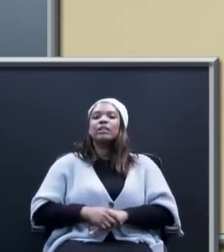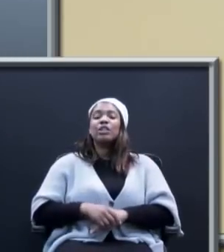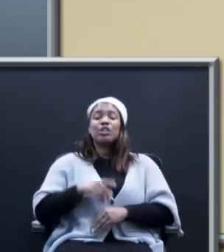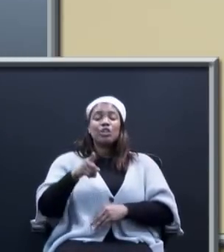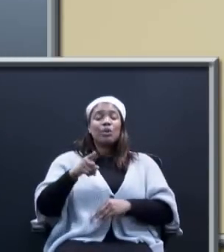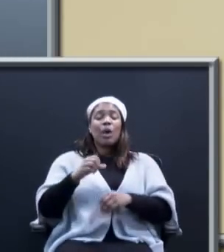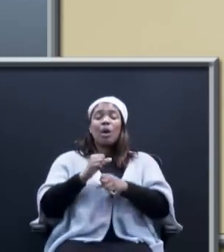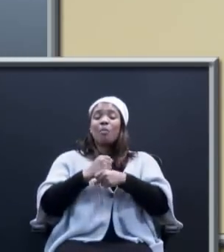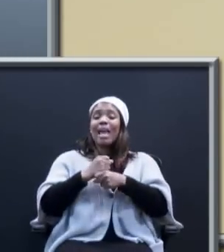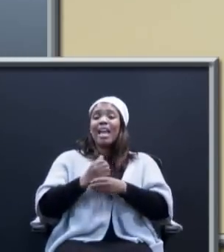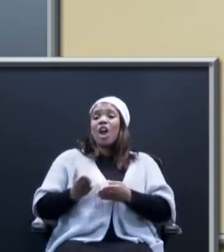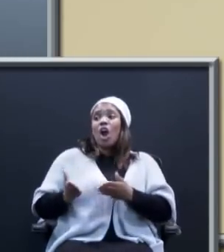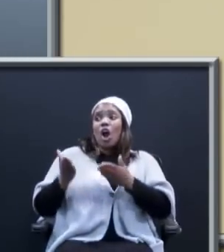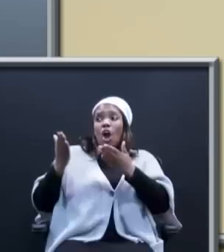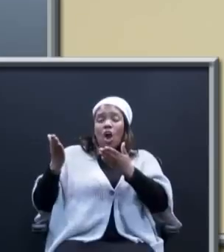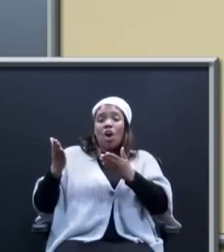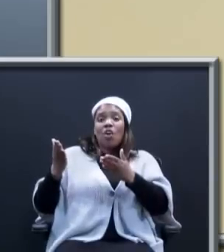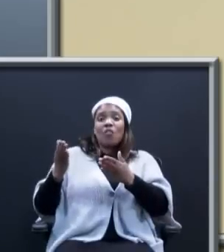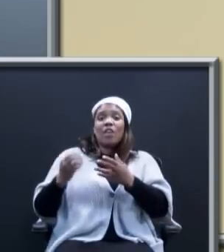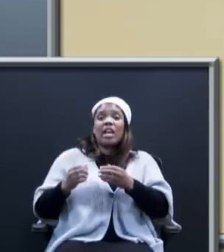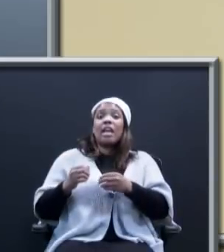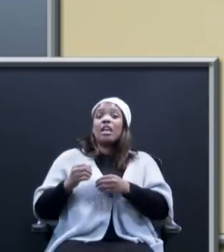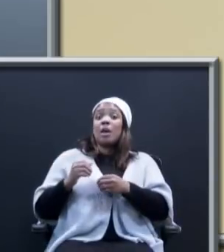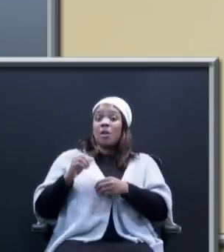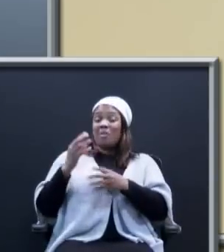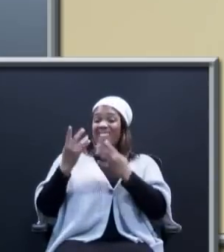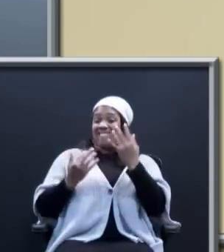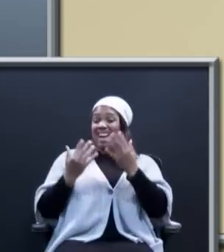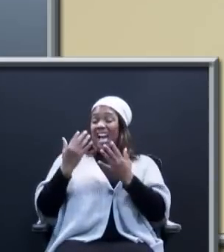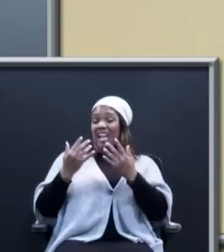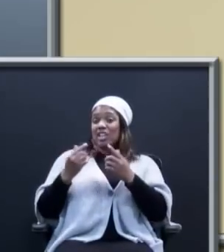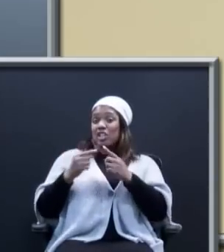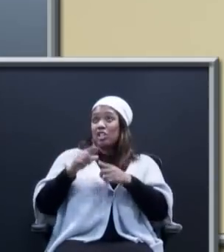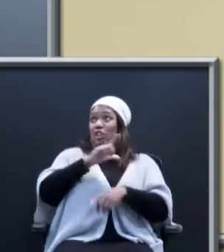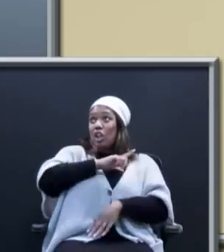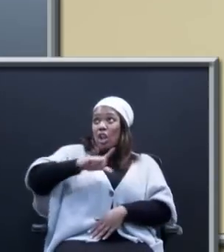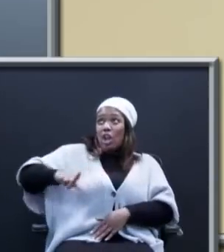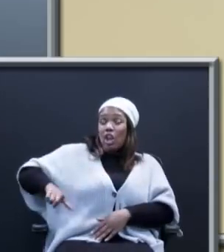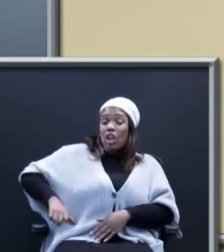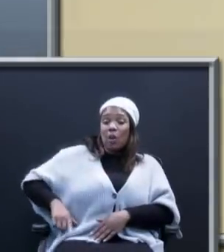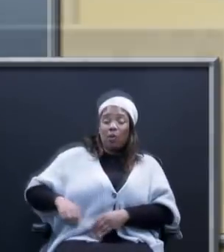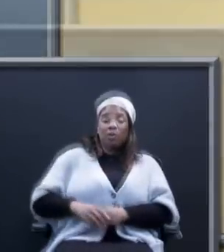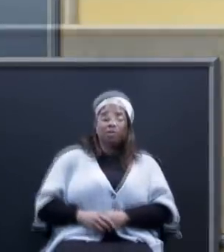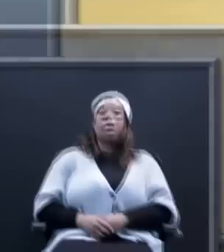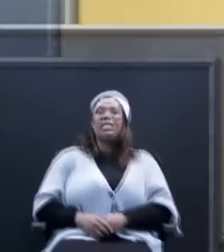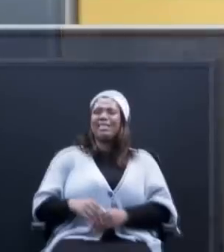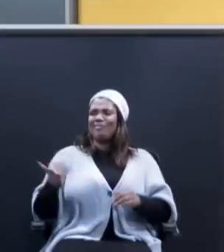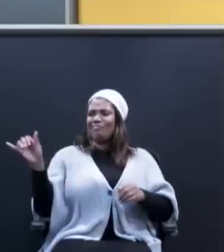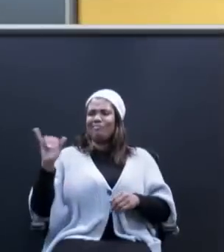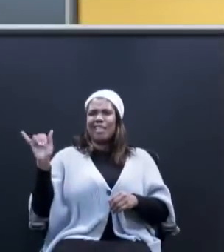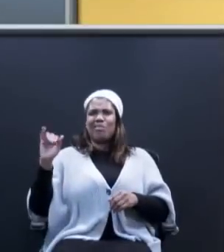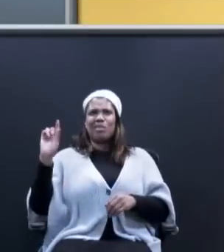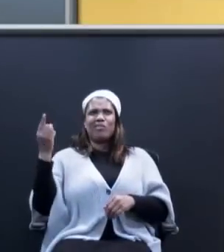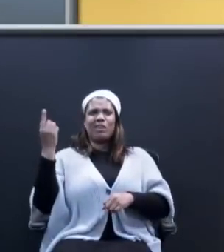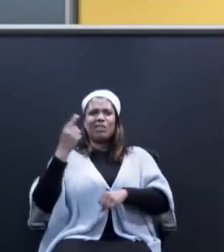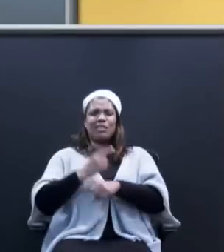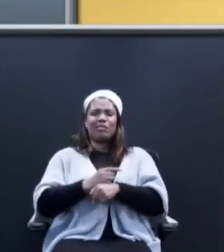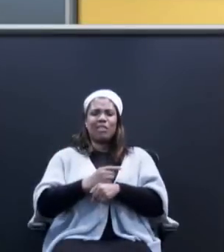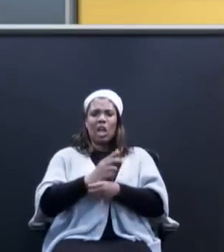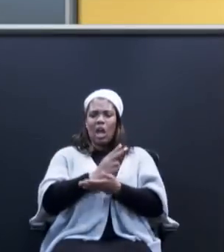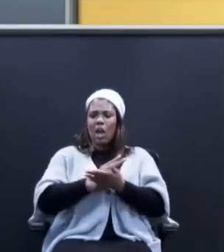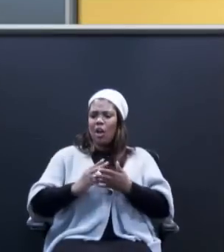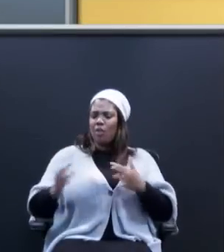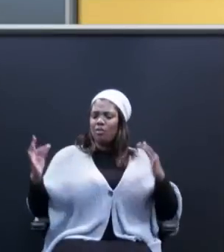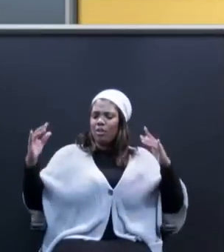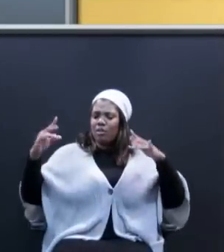fire unto the Lord. Go ahead. On the eighth day shall be an holy convocation unto you. That's the same thing as the first day, don't it? Yes. Holy convocation, a